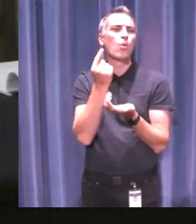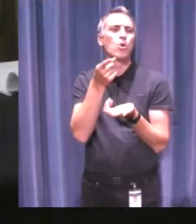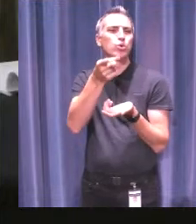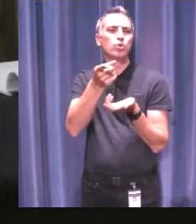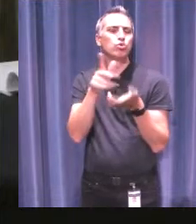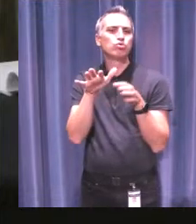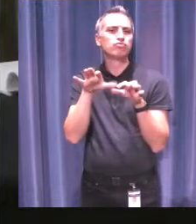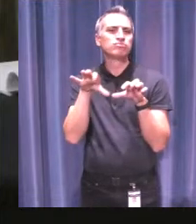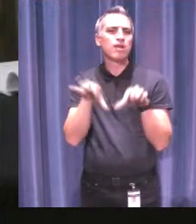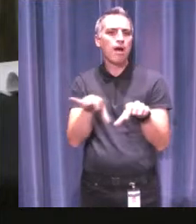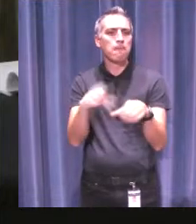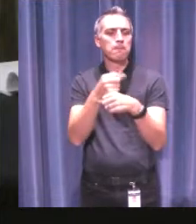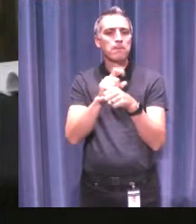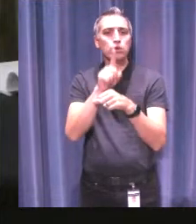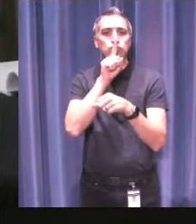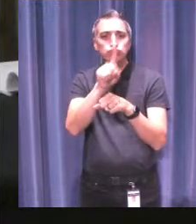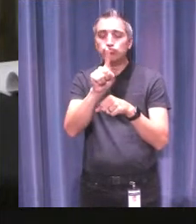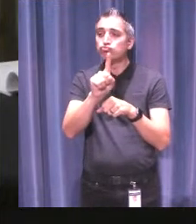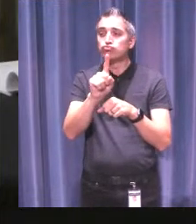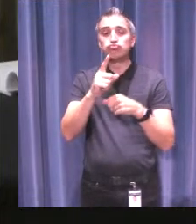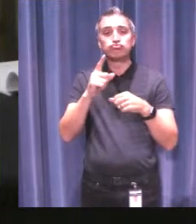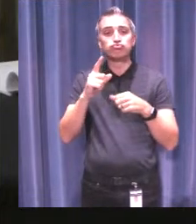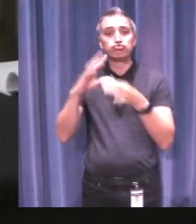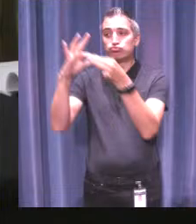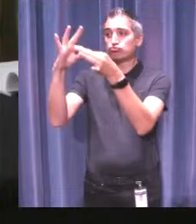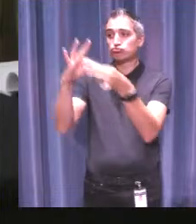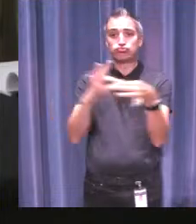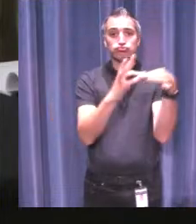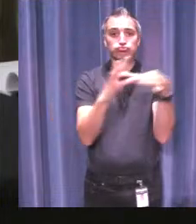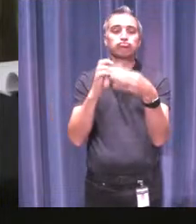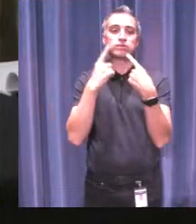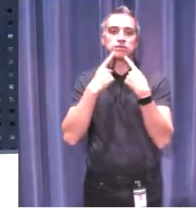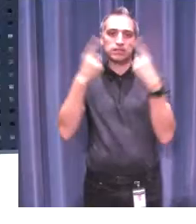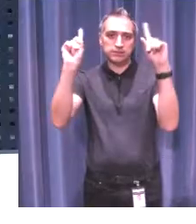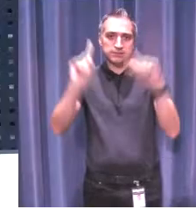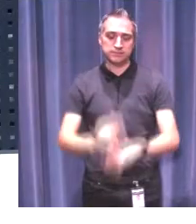to ensure successful working relationships.